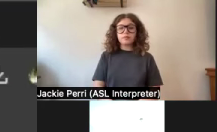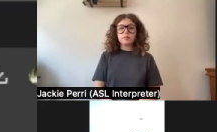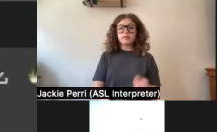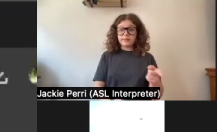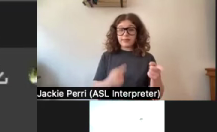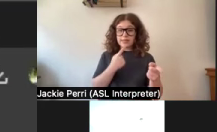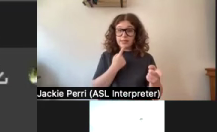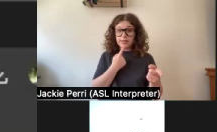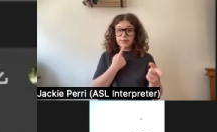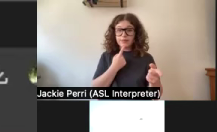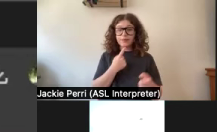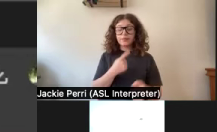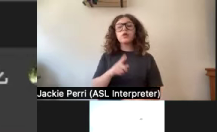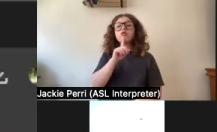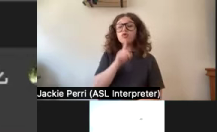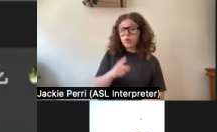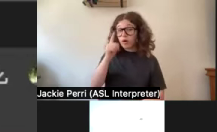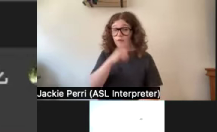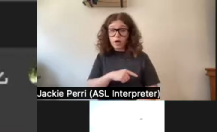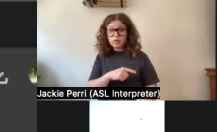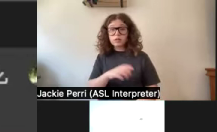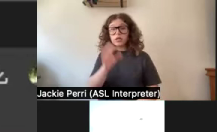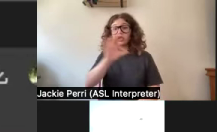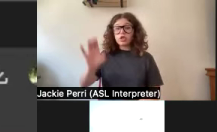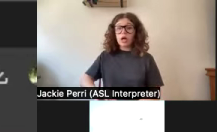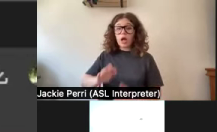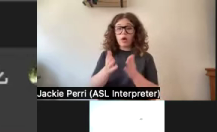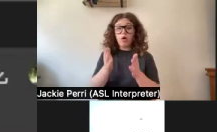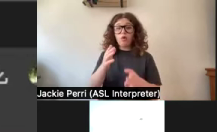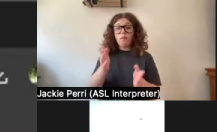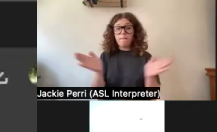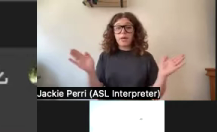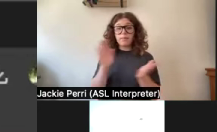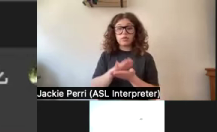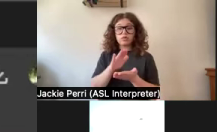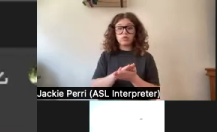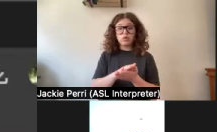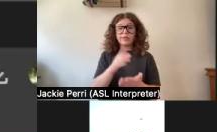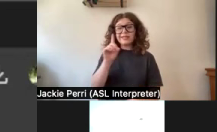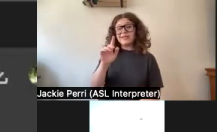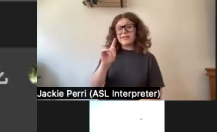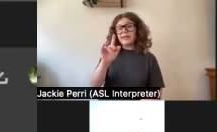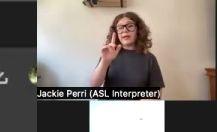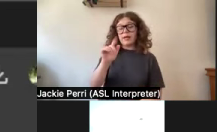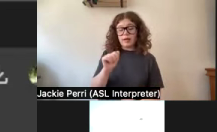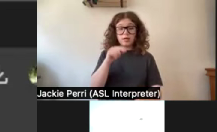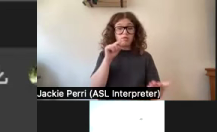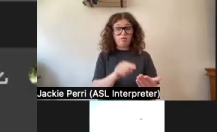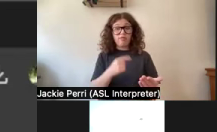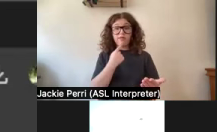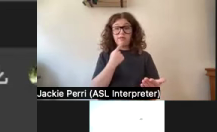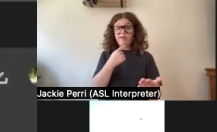so true false. Chicago Public Schools data reveals that 85% of